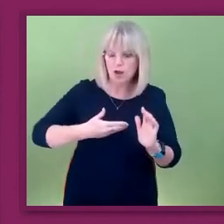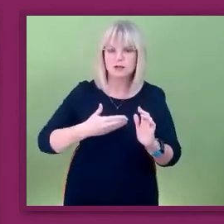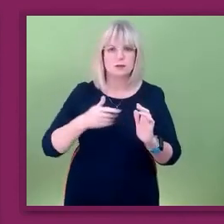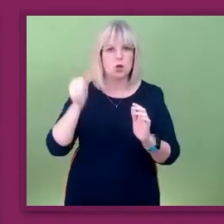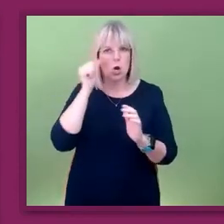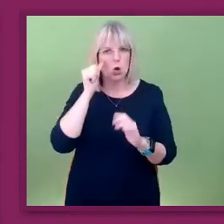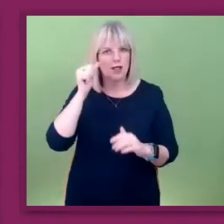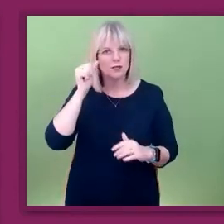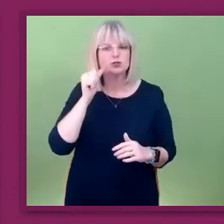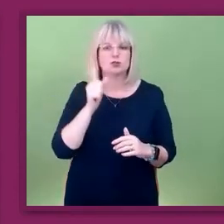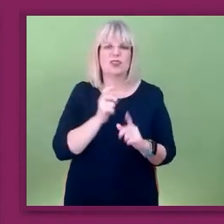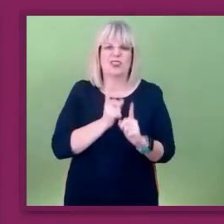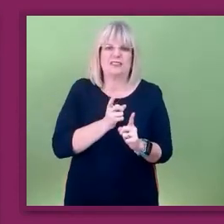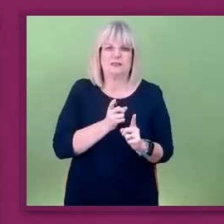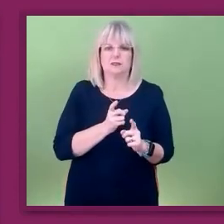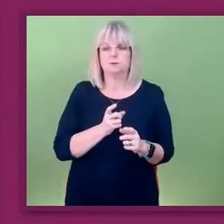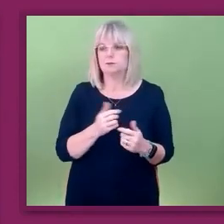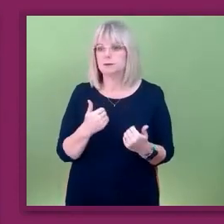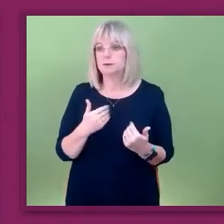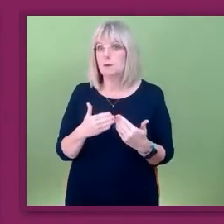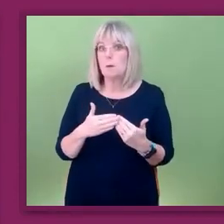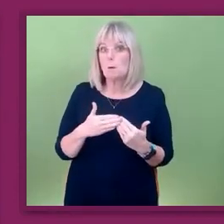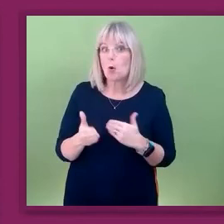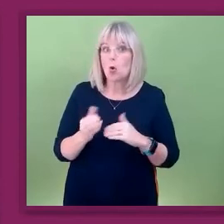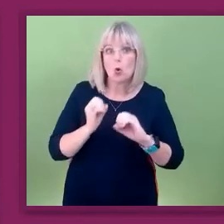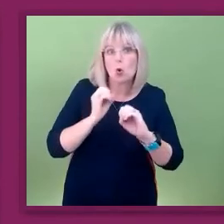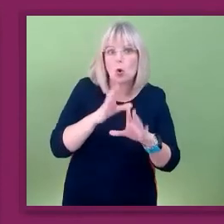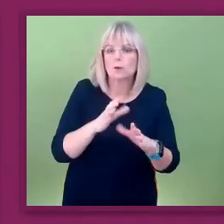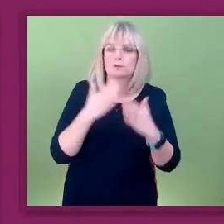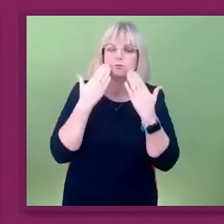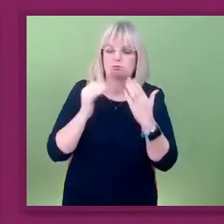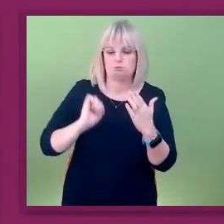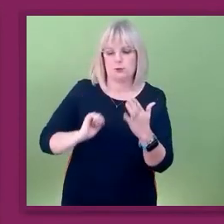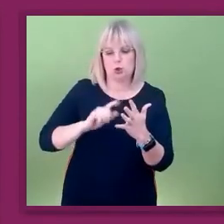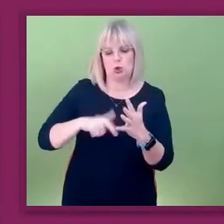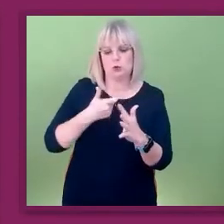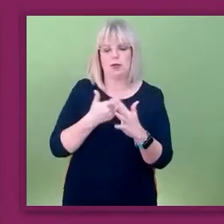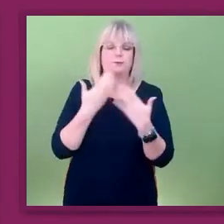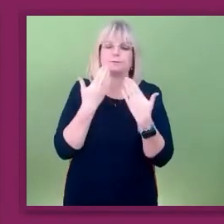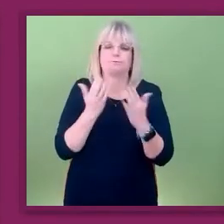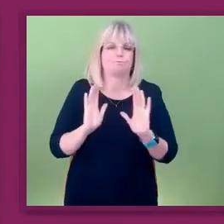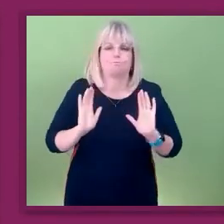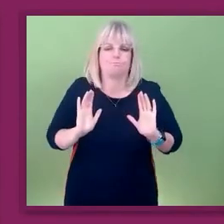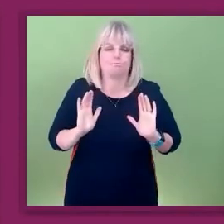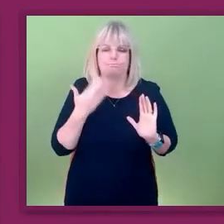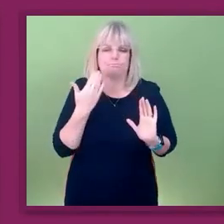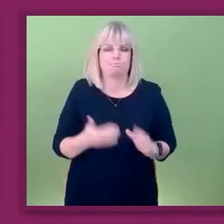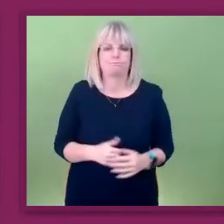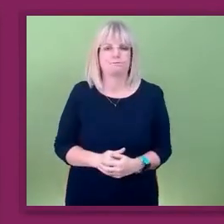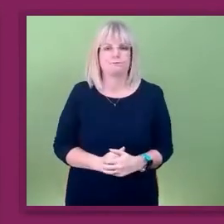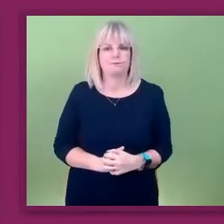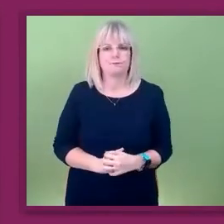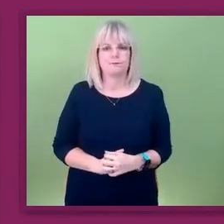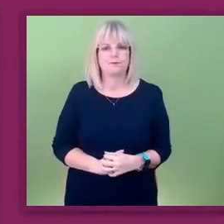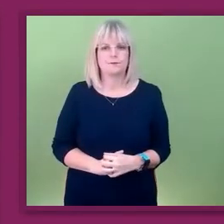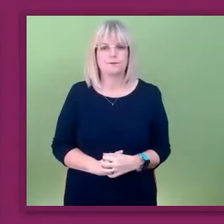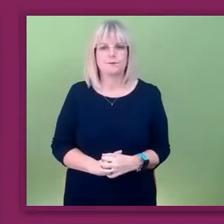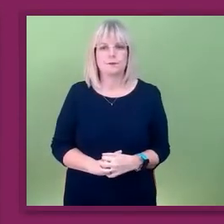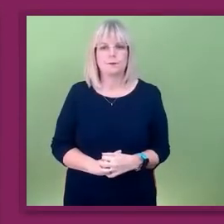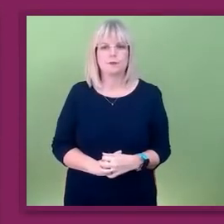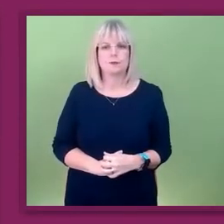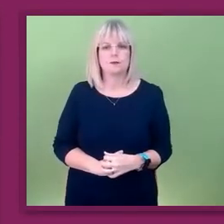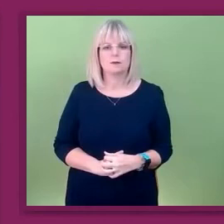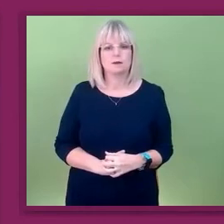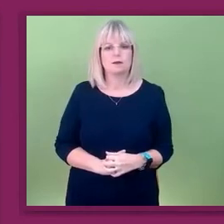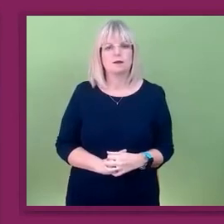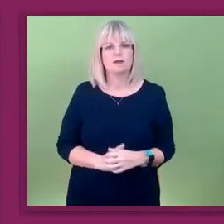here. But I can't speak more on that on the UK perspective. I'm sure that there is something there, but as I say, because obviously